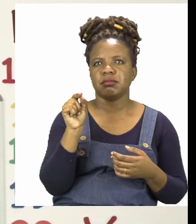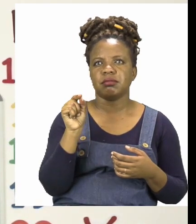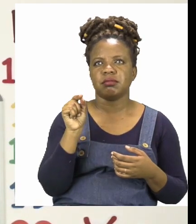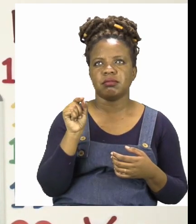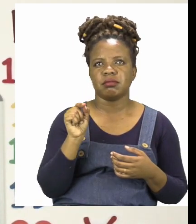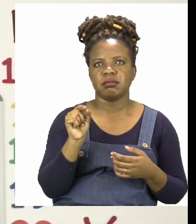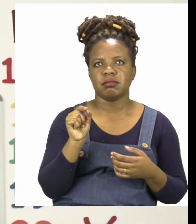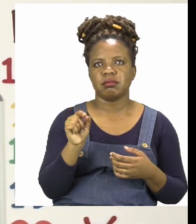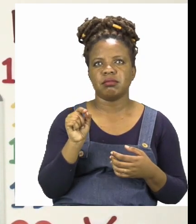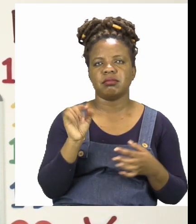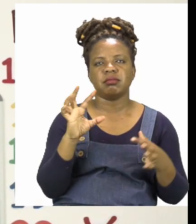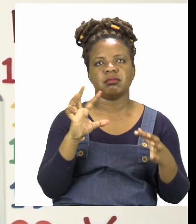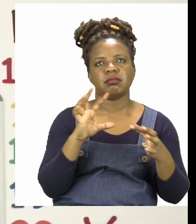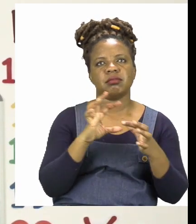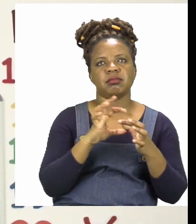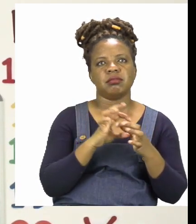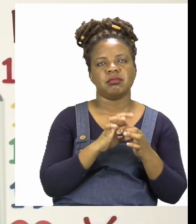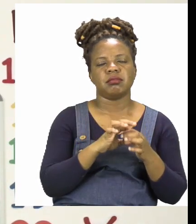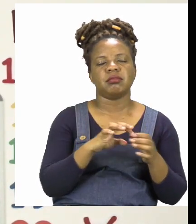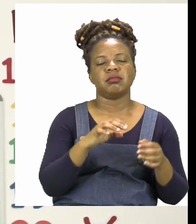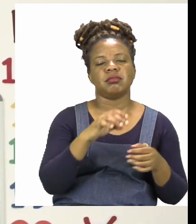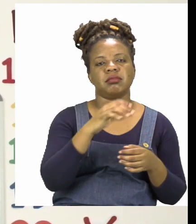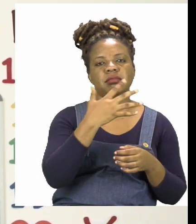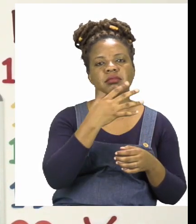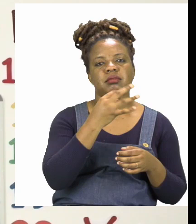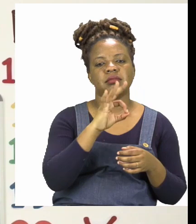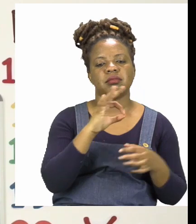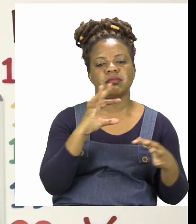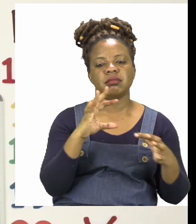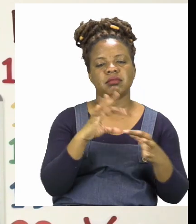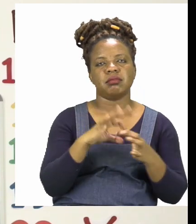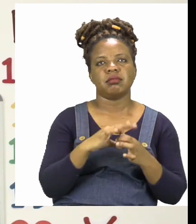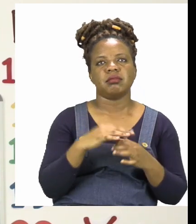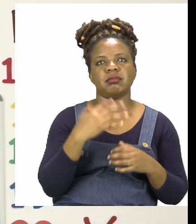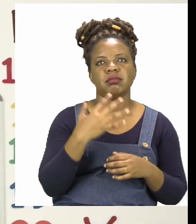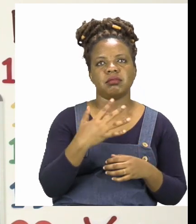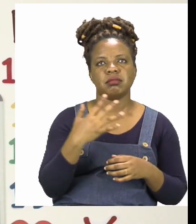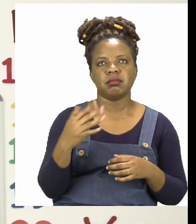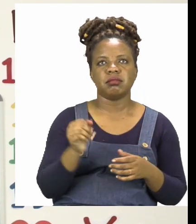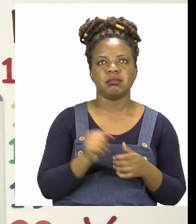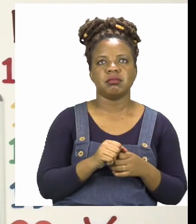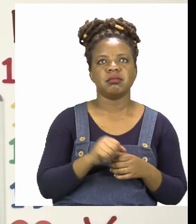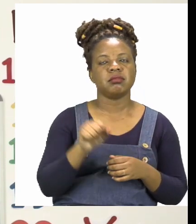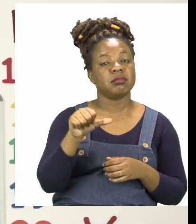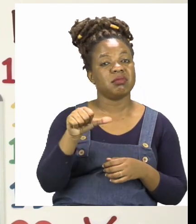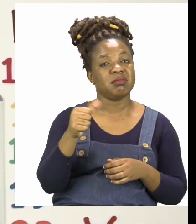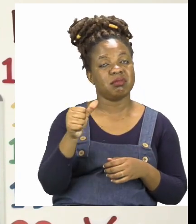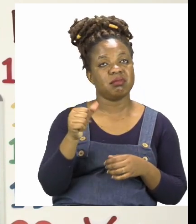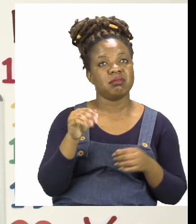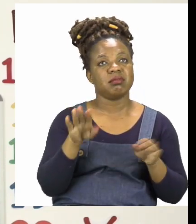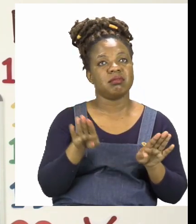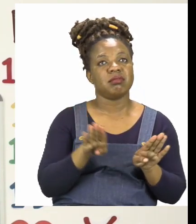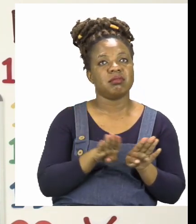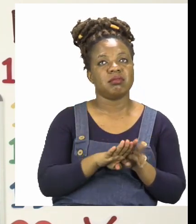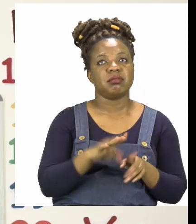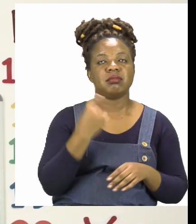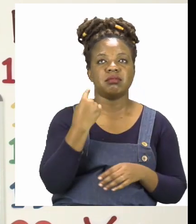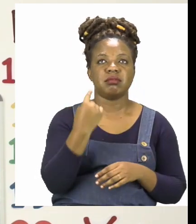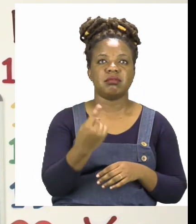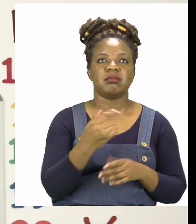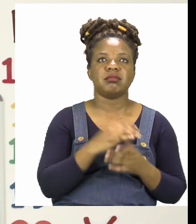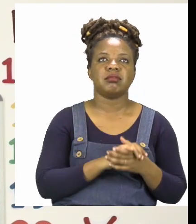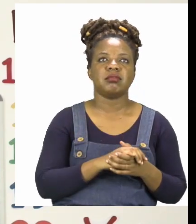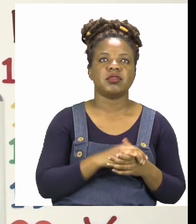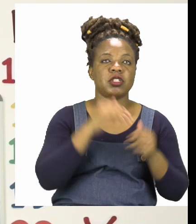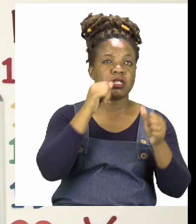to 59. There we go. And the rest of them you're going to do by yourselves. Remember, number 1 is